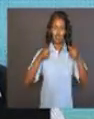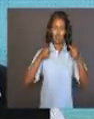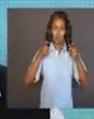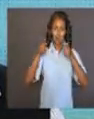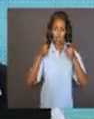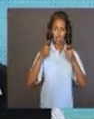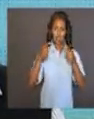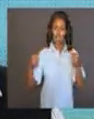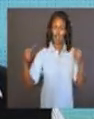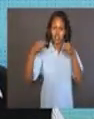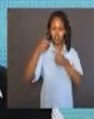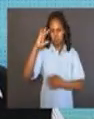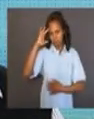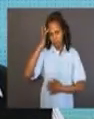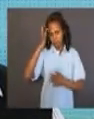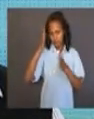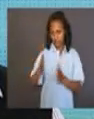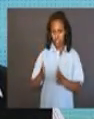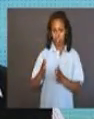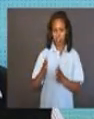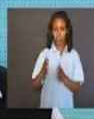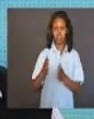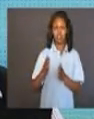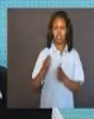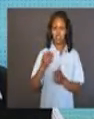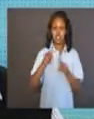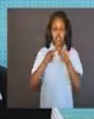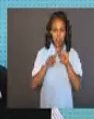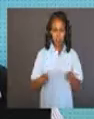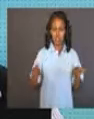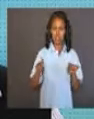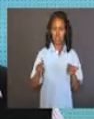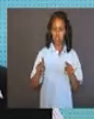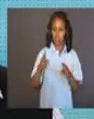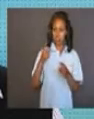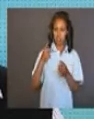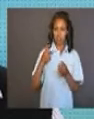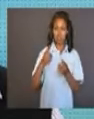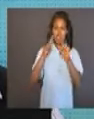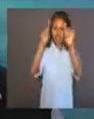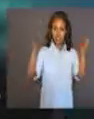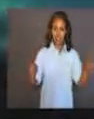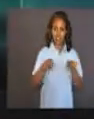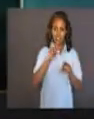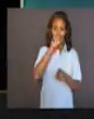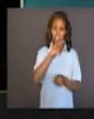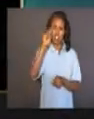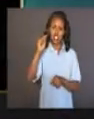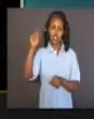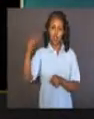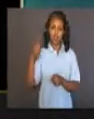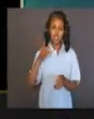By connecting a patient to a special kind of oscilloscope,